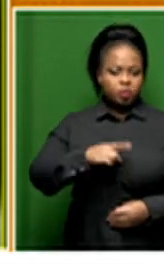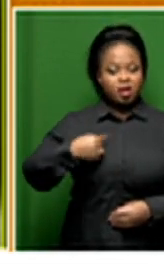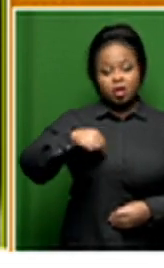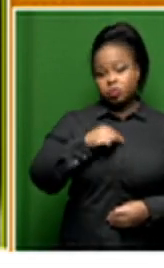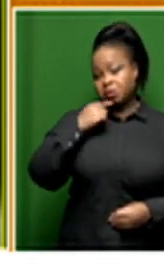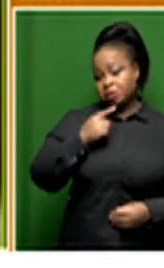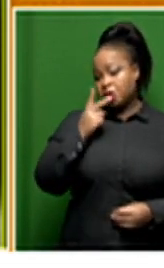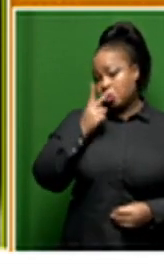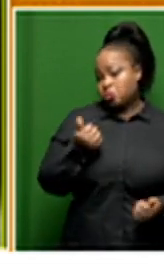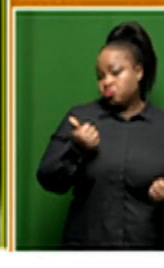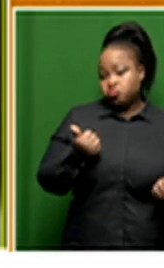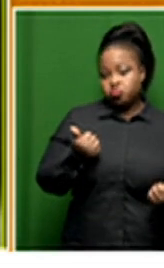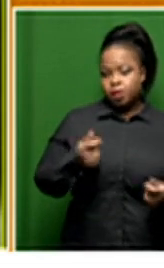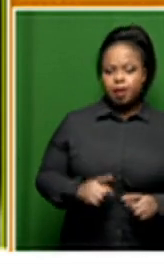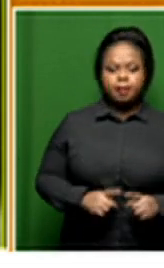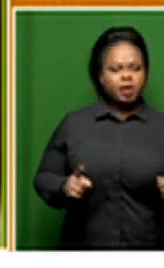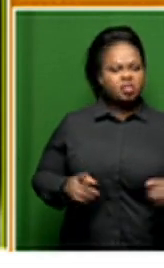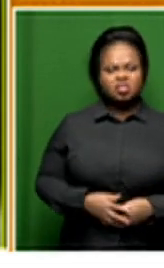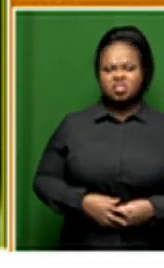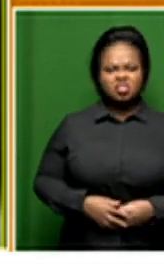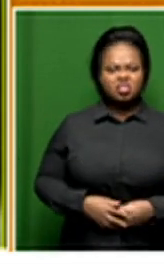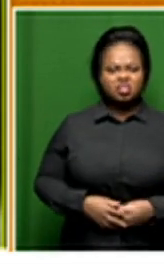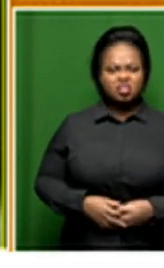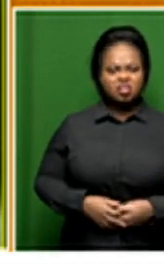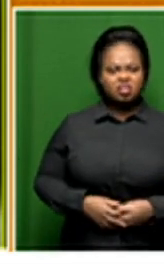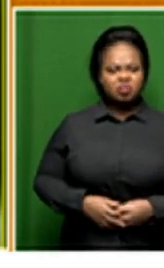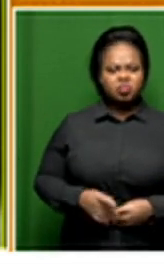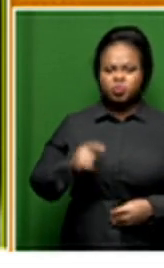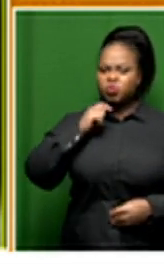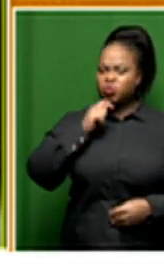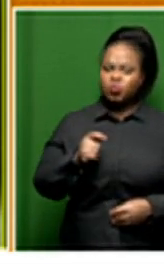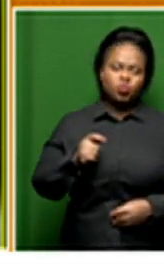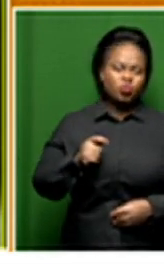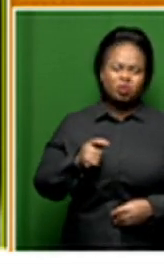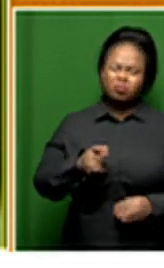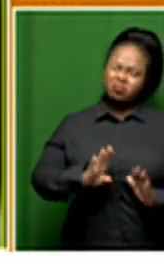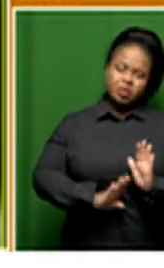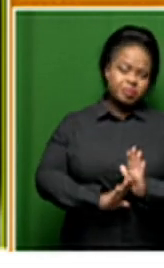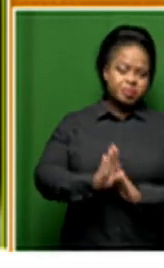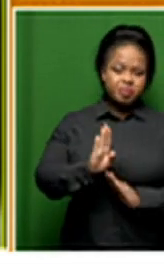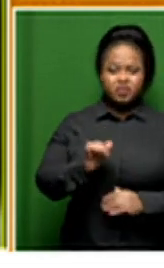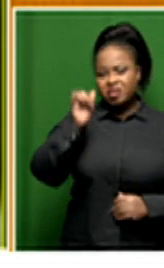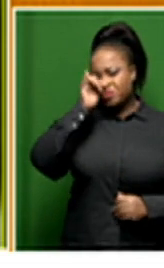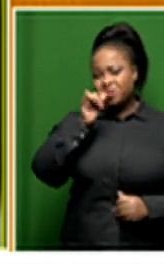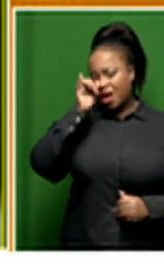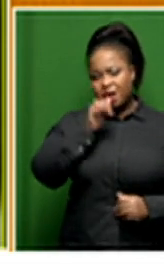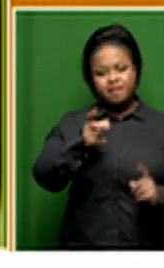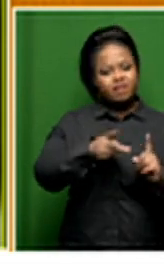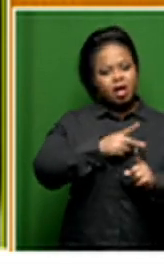it seems okay, but then there is absolutely a rise in the levels of violent